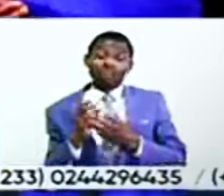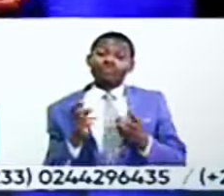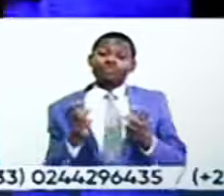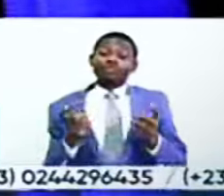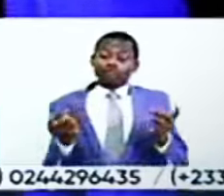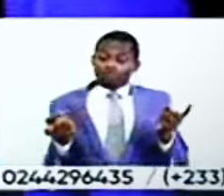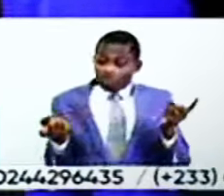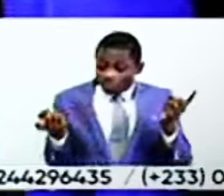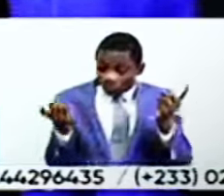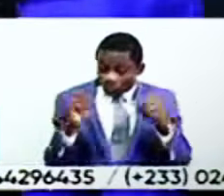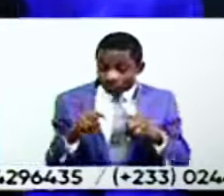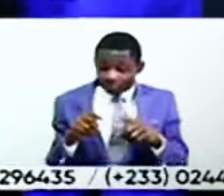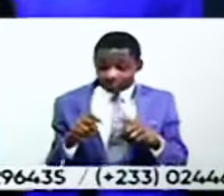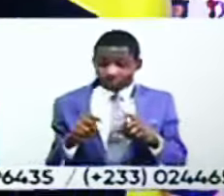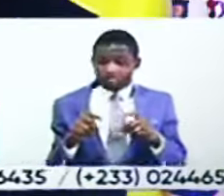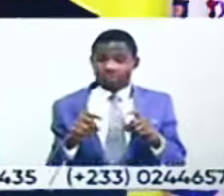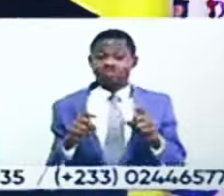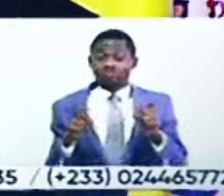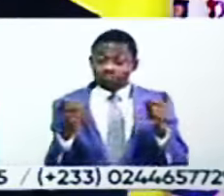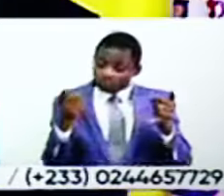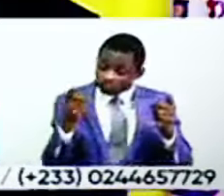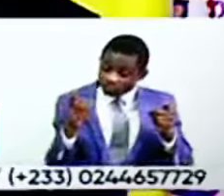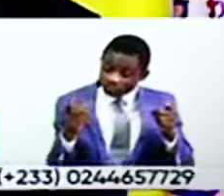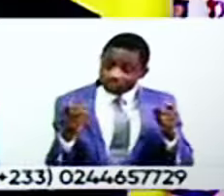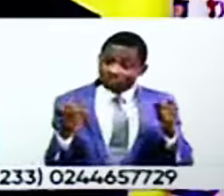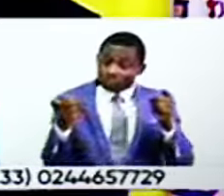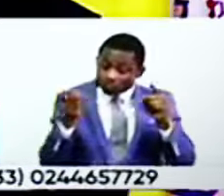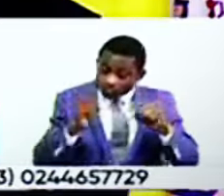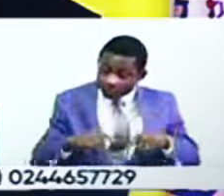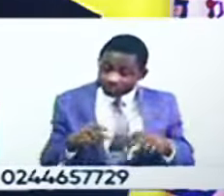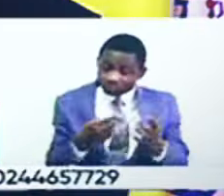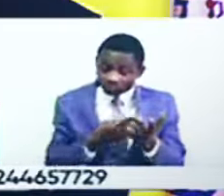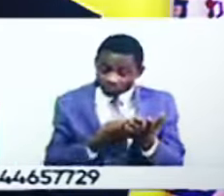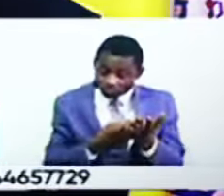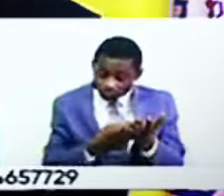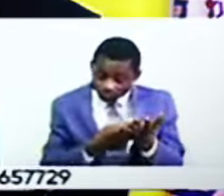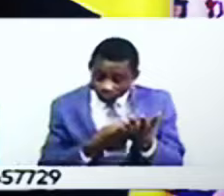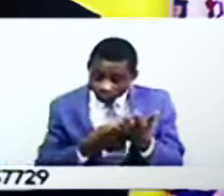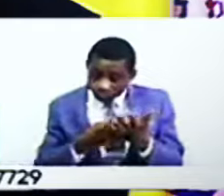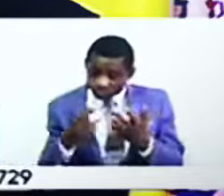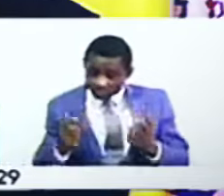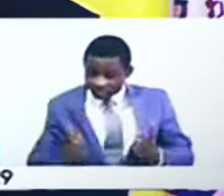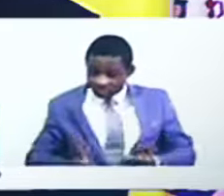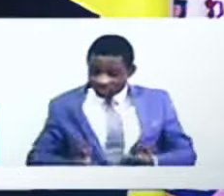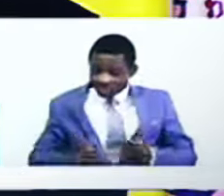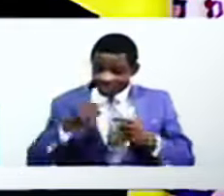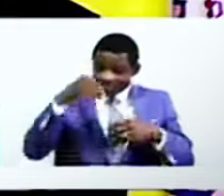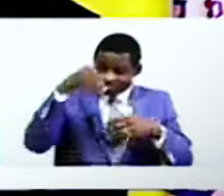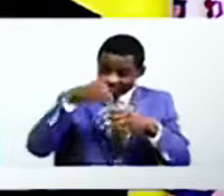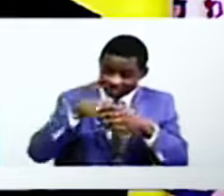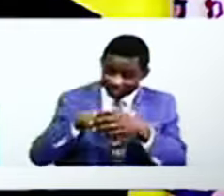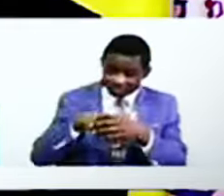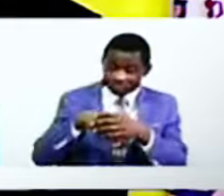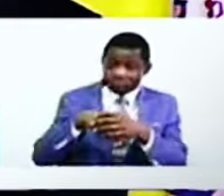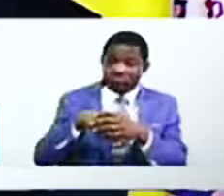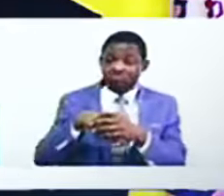ne say abrabo kronkron wo de aba abrabo mu no the sin nature immediately fights